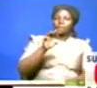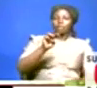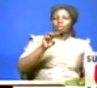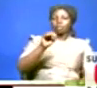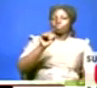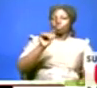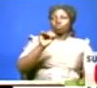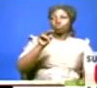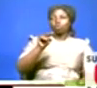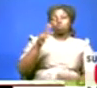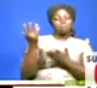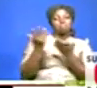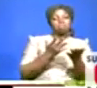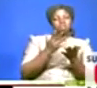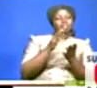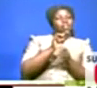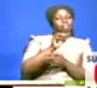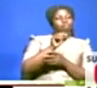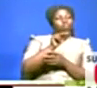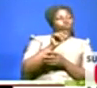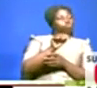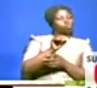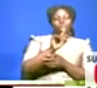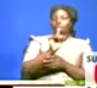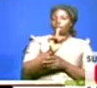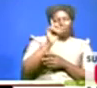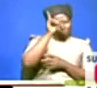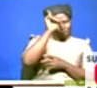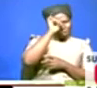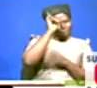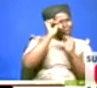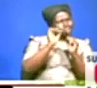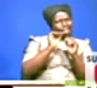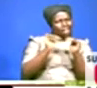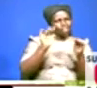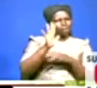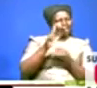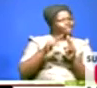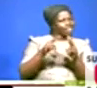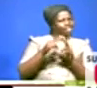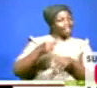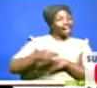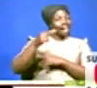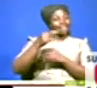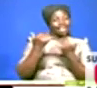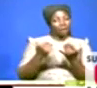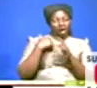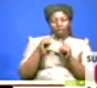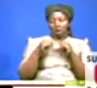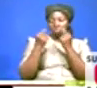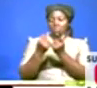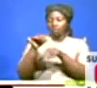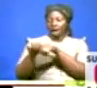you don't just bring an impeachment motion. The threshold for an impeachment is so high. And we just have a group of maybe